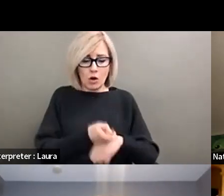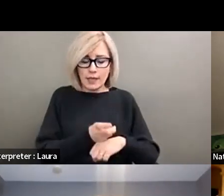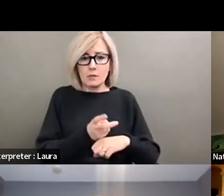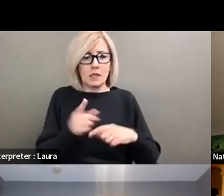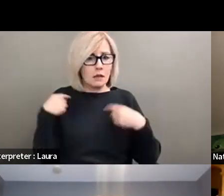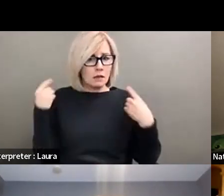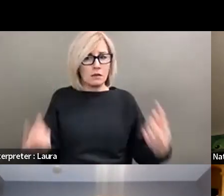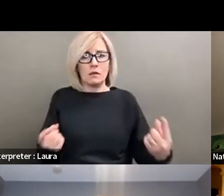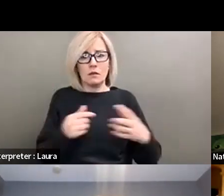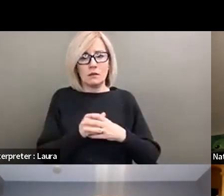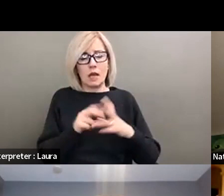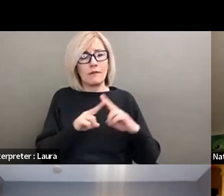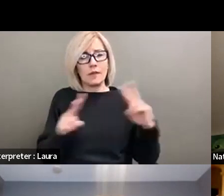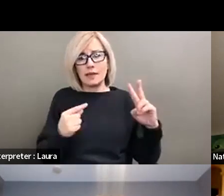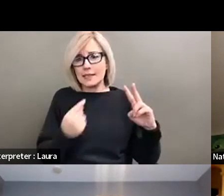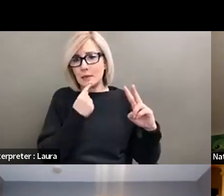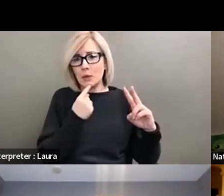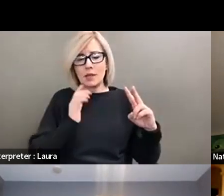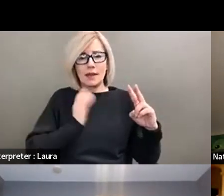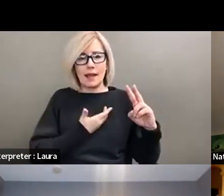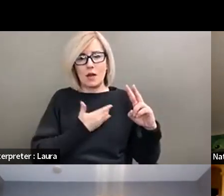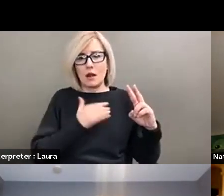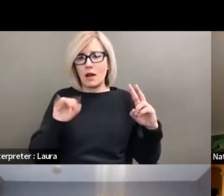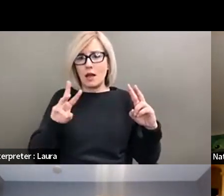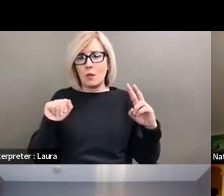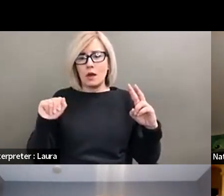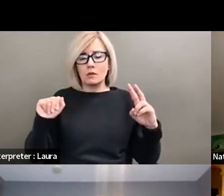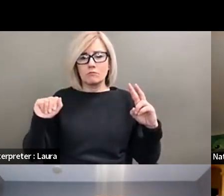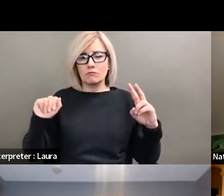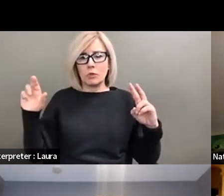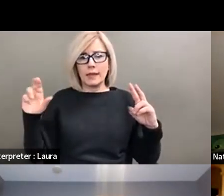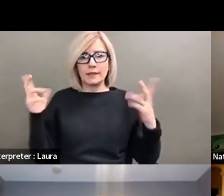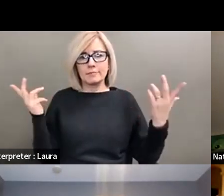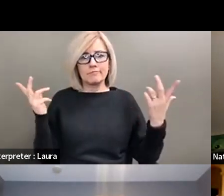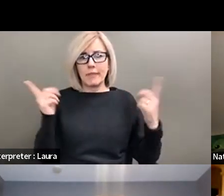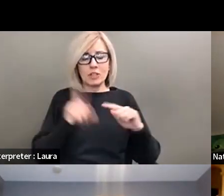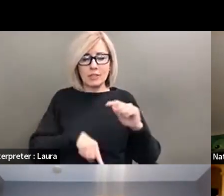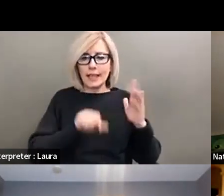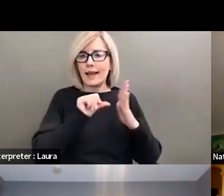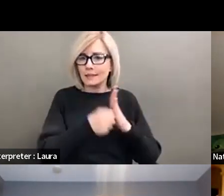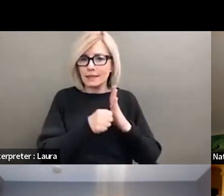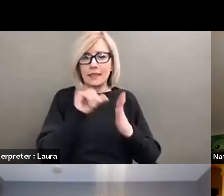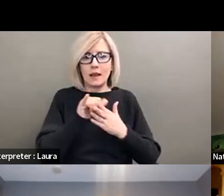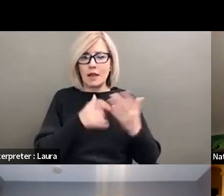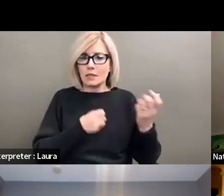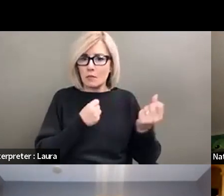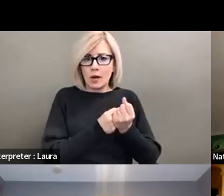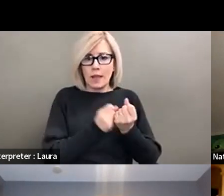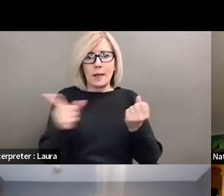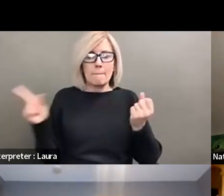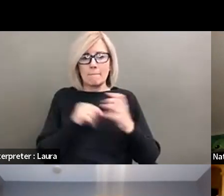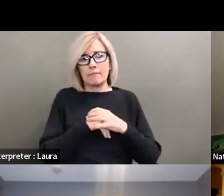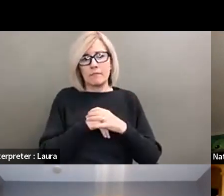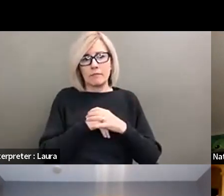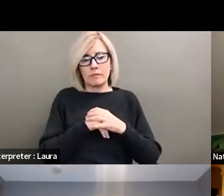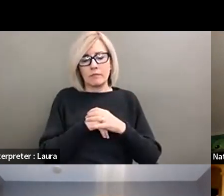and I'm very disappointed in our Iowa Republicans. I can't stress that enough. I've supported them. I